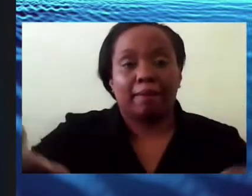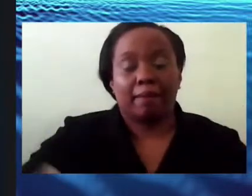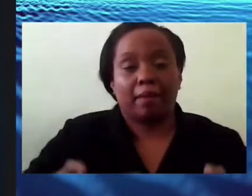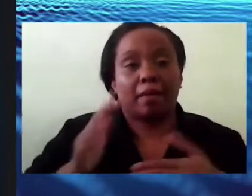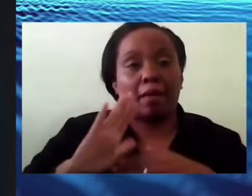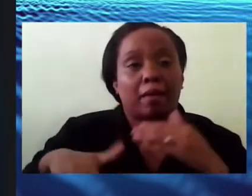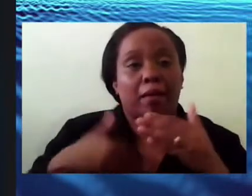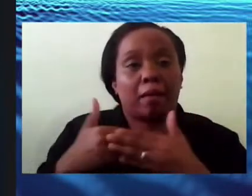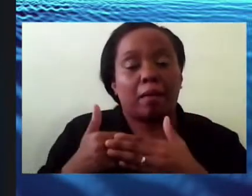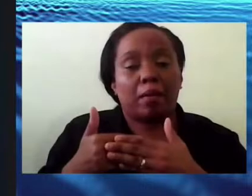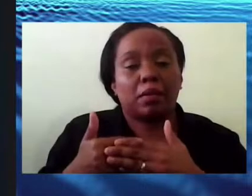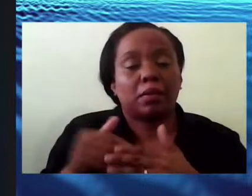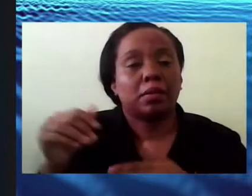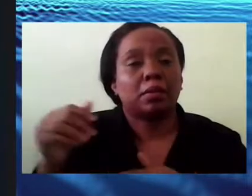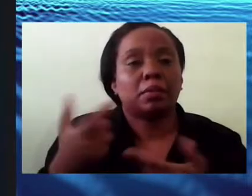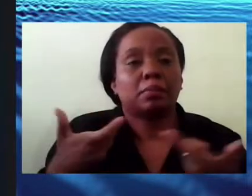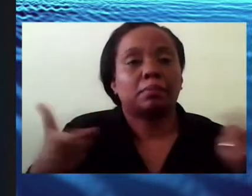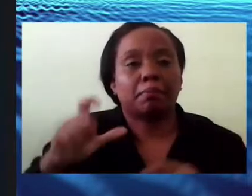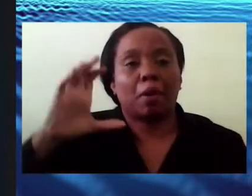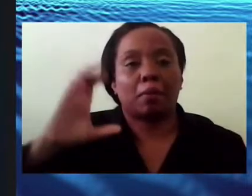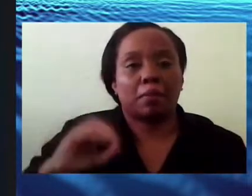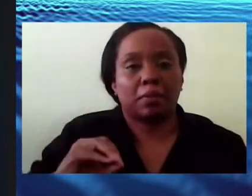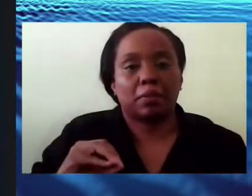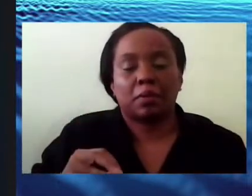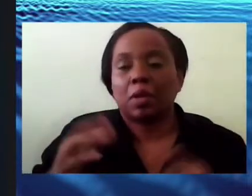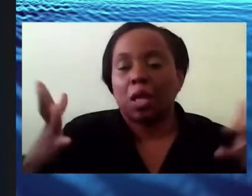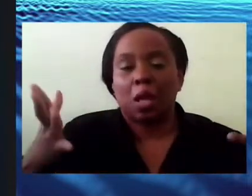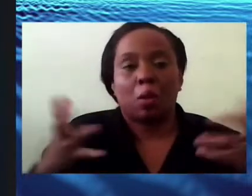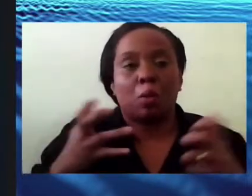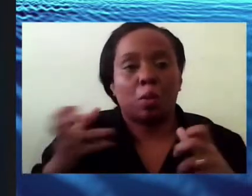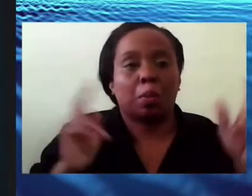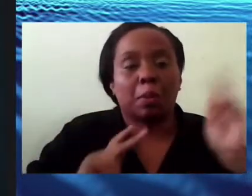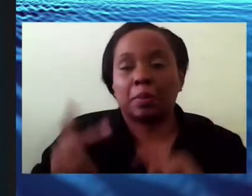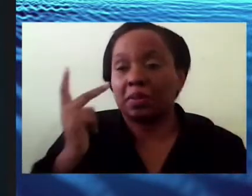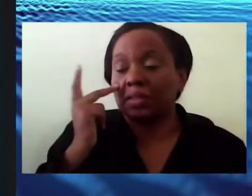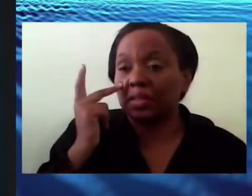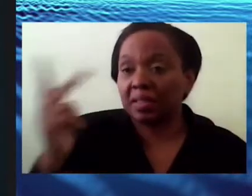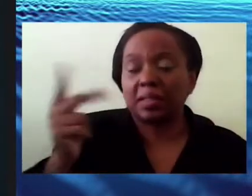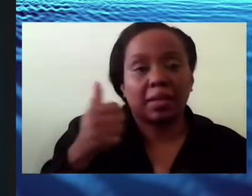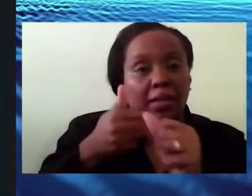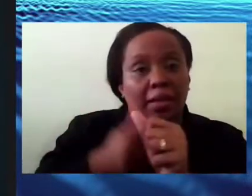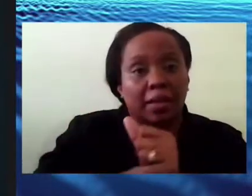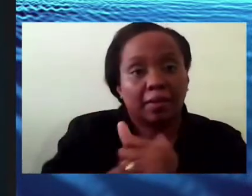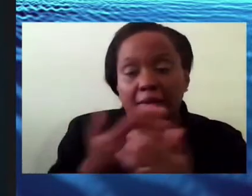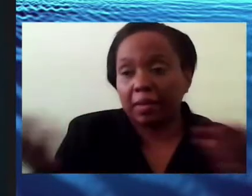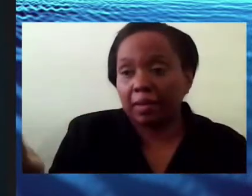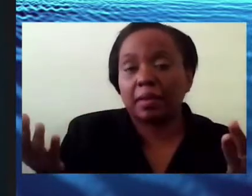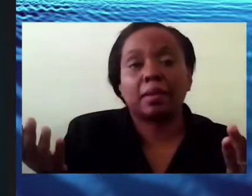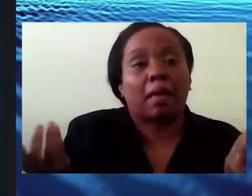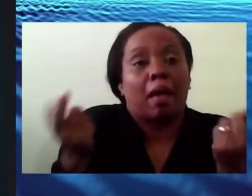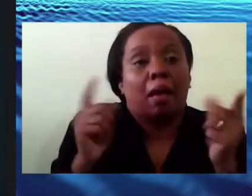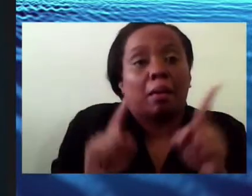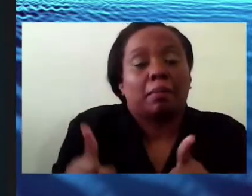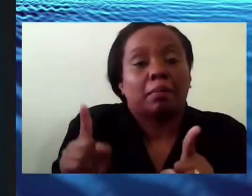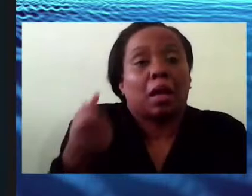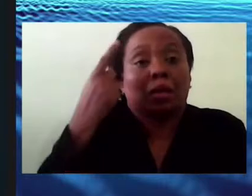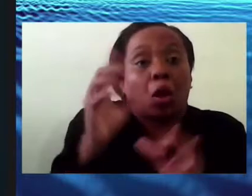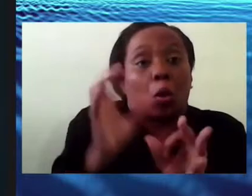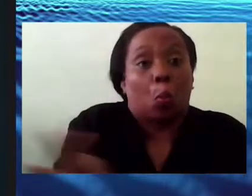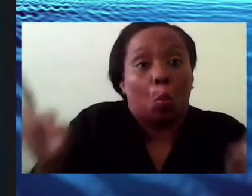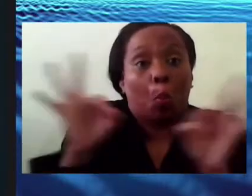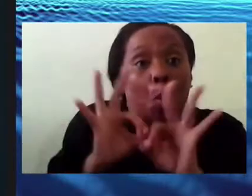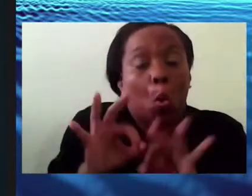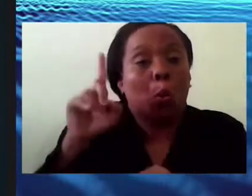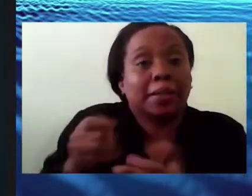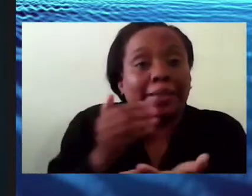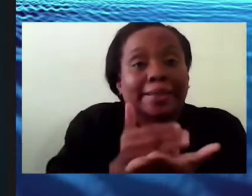site on the runway so everyone could see firsthand exactly what it is that we're dealing with and understand the priority that we needed to